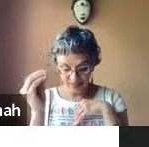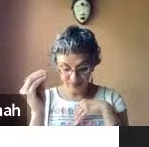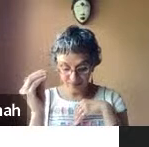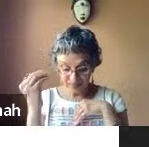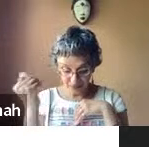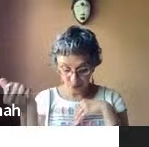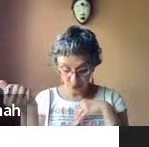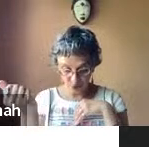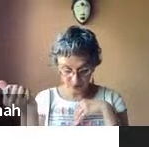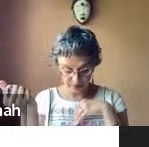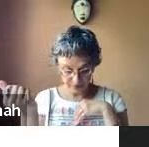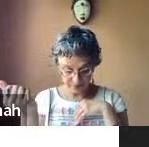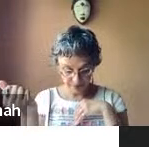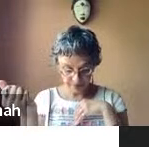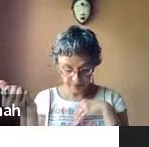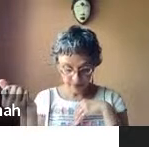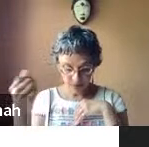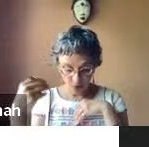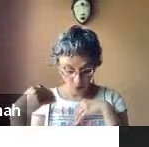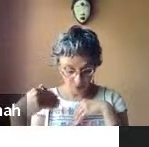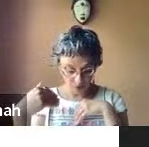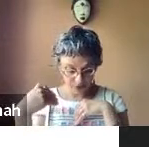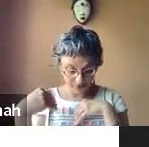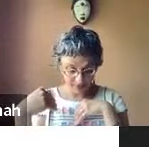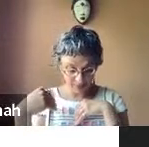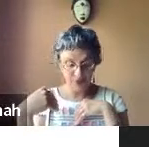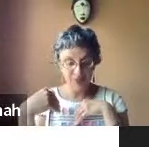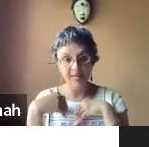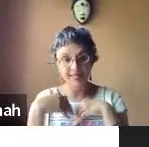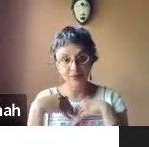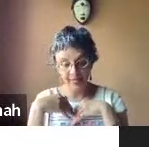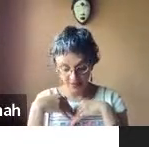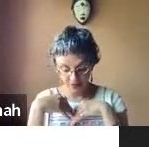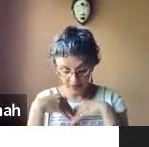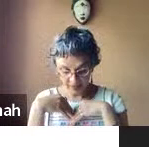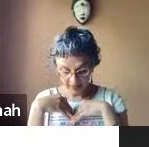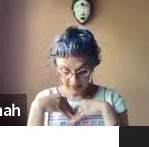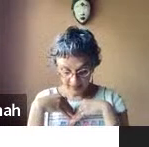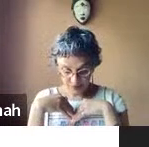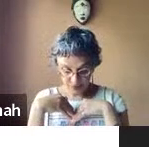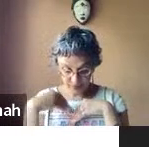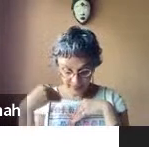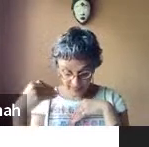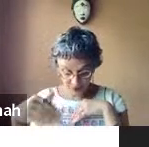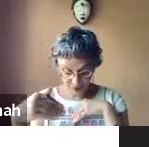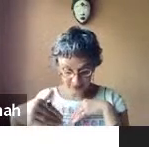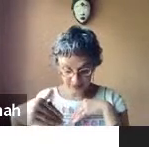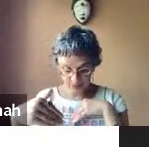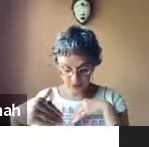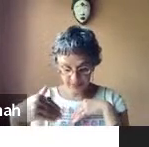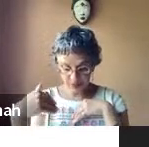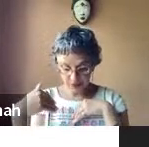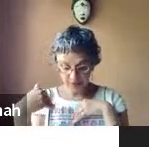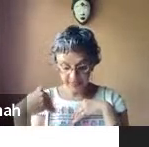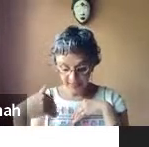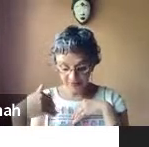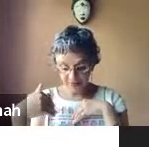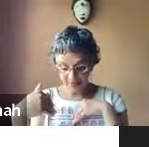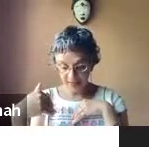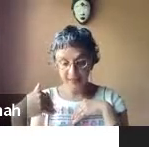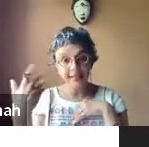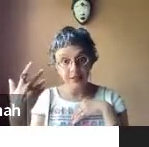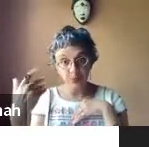of care in the world. Over 70% of care for the elderly in particular